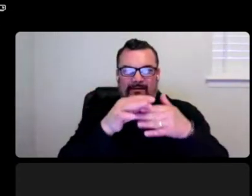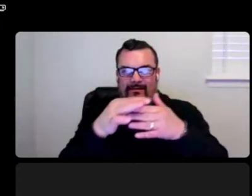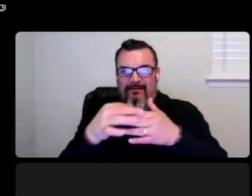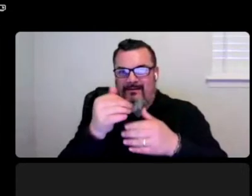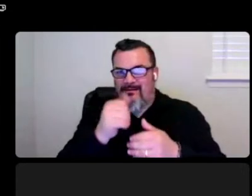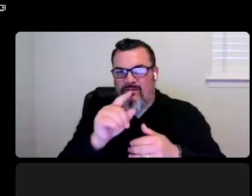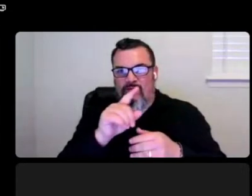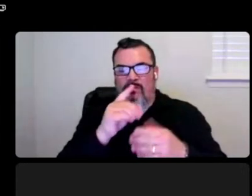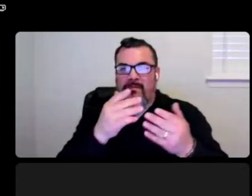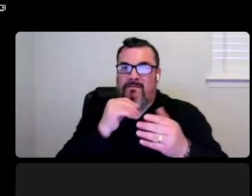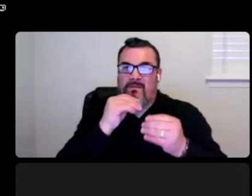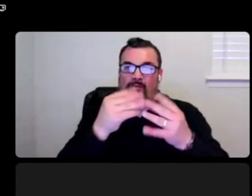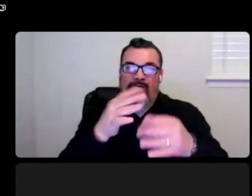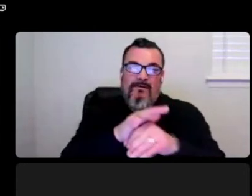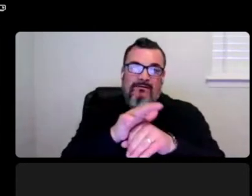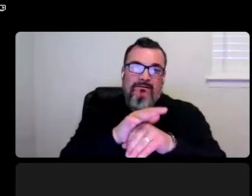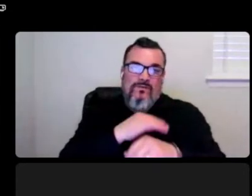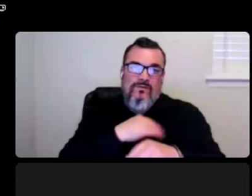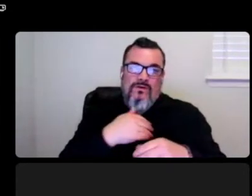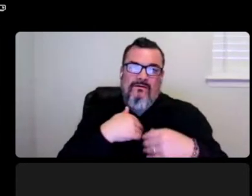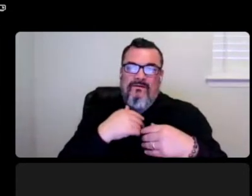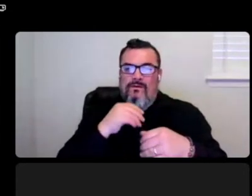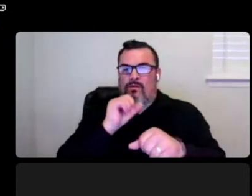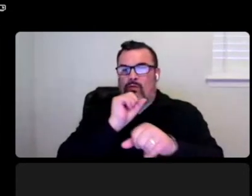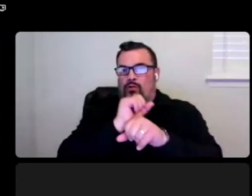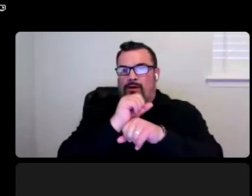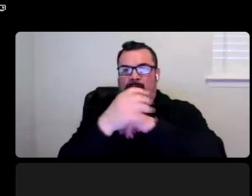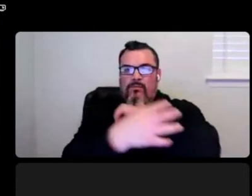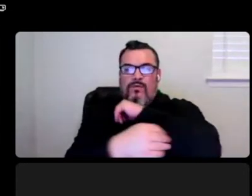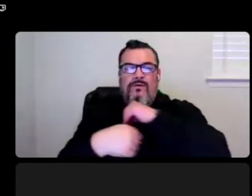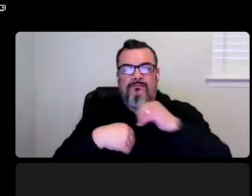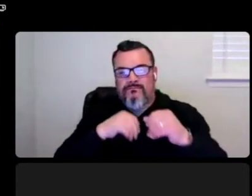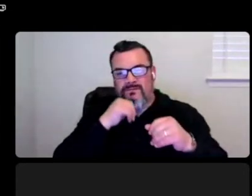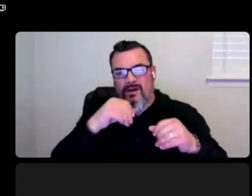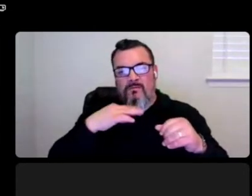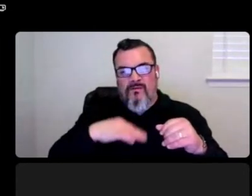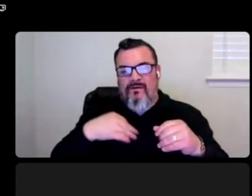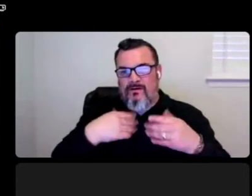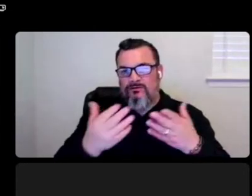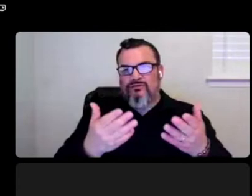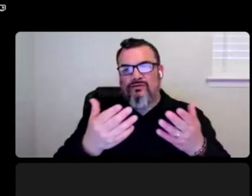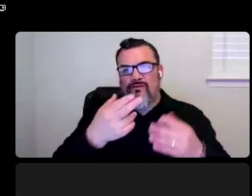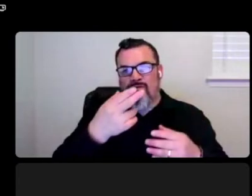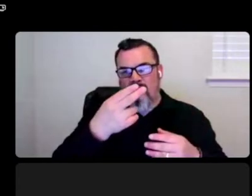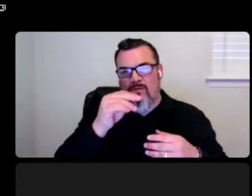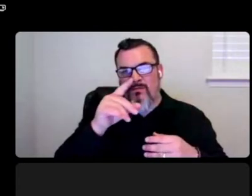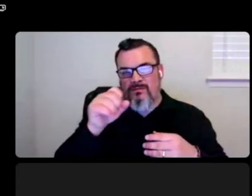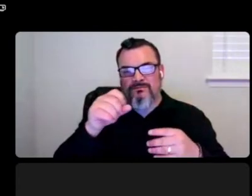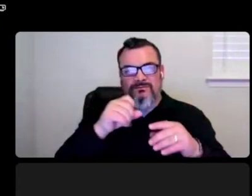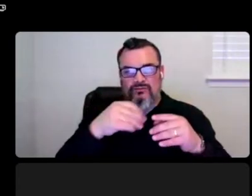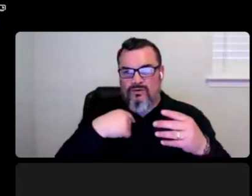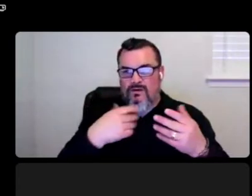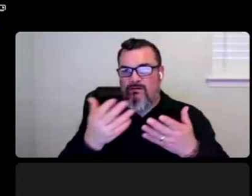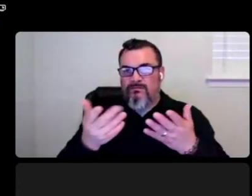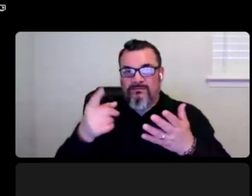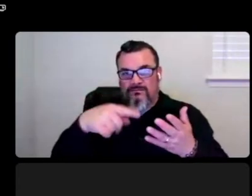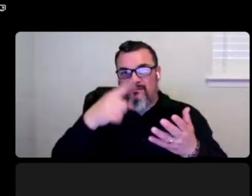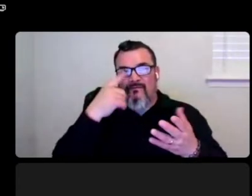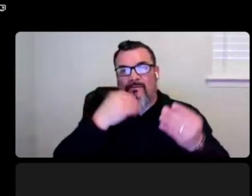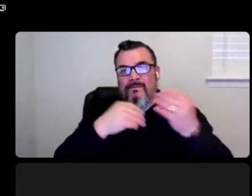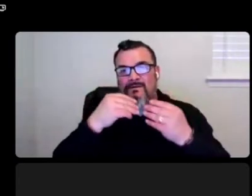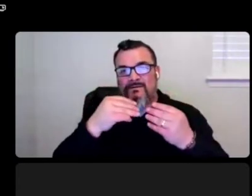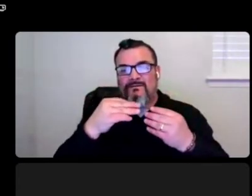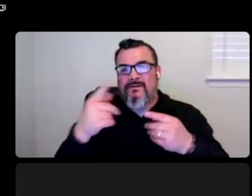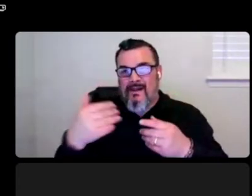may not provide enough for you. We have the working poor. I run a nonprofit agency serving the homeless. Okay, there you go. A lot of folks that I serve that come for meals and food, they